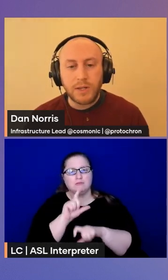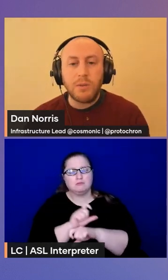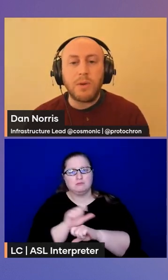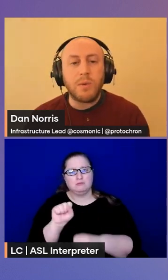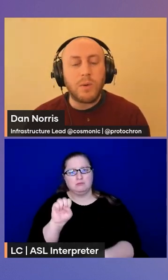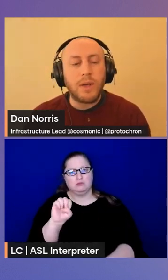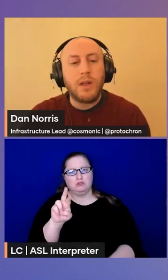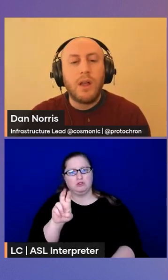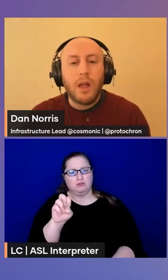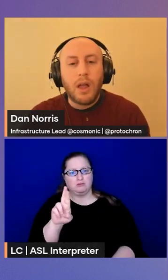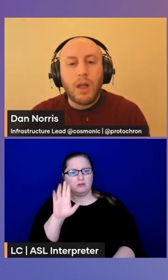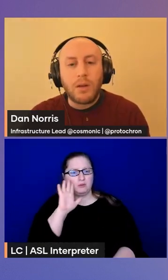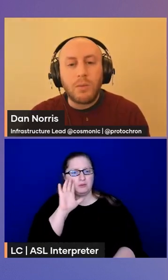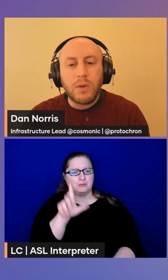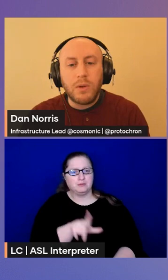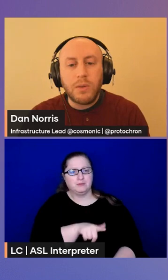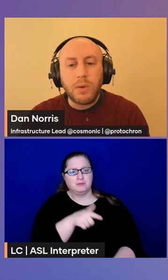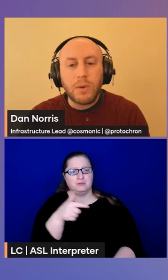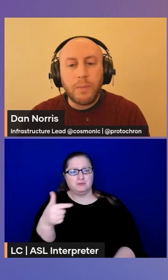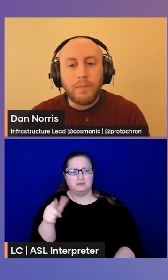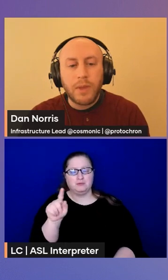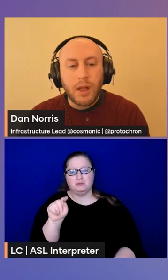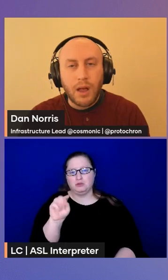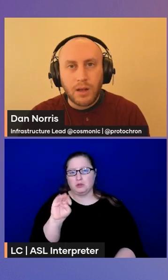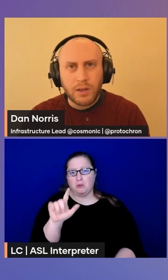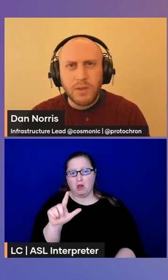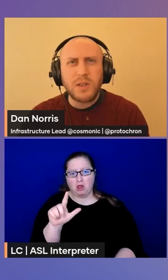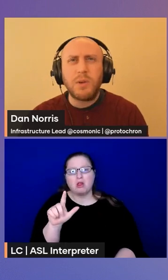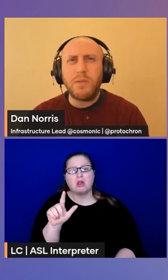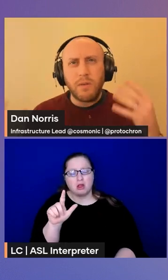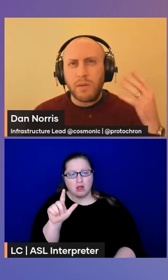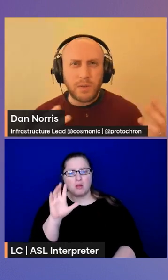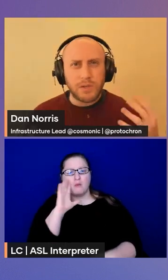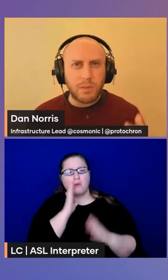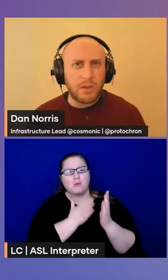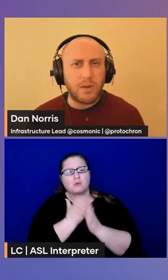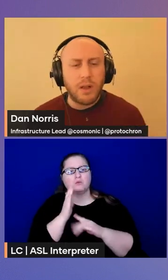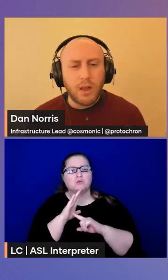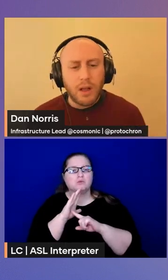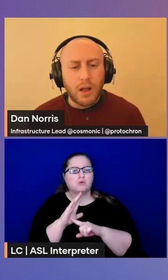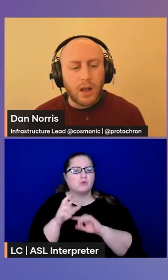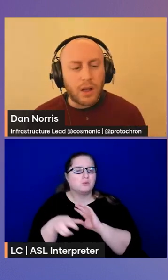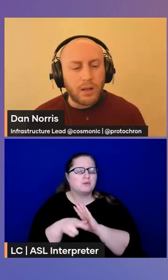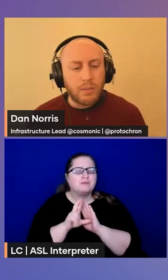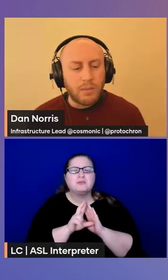my terminal real quick, and we'll go through, and I'll give you just a brief overview of some of the